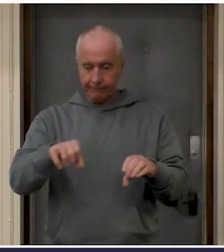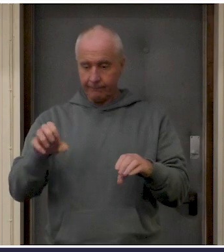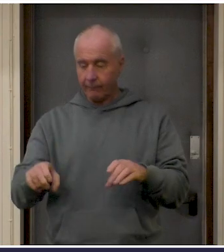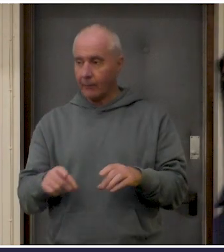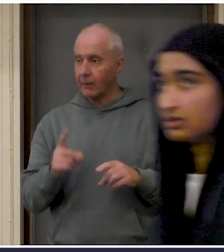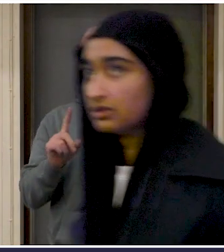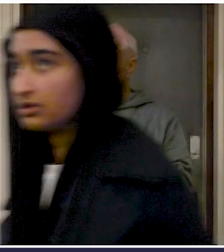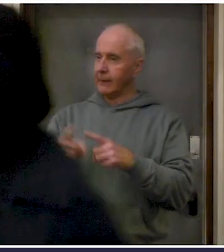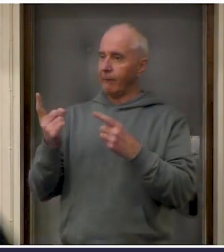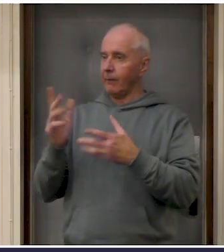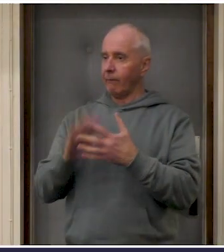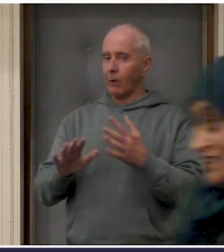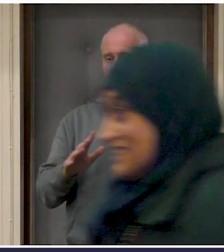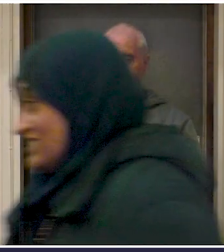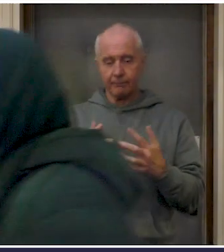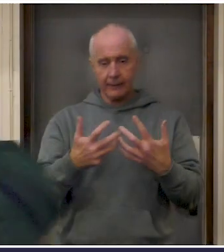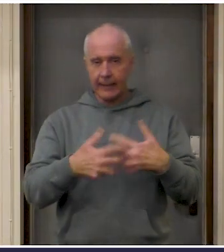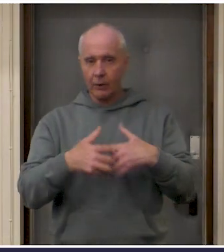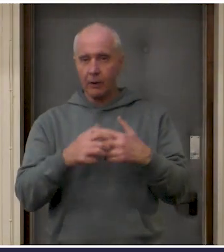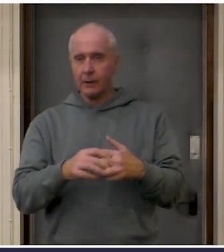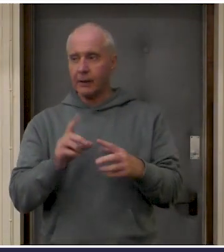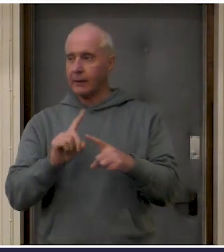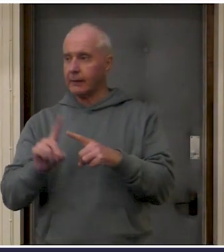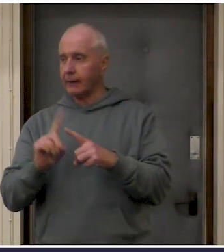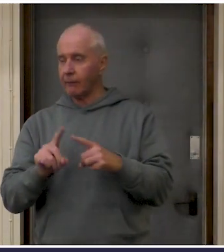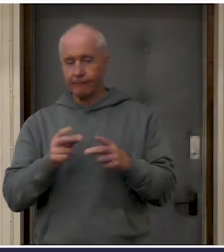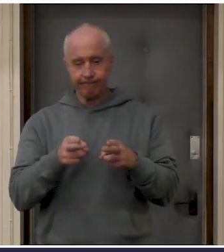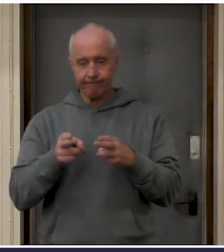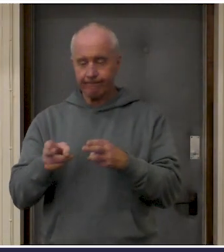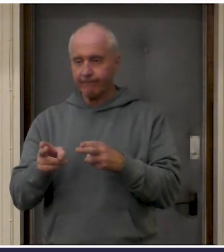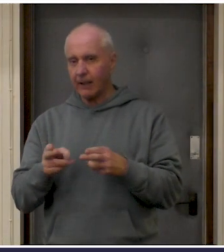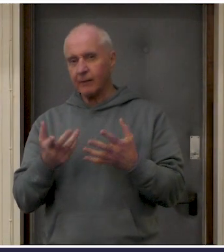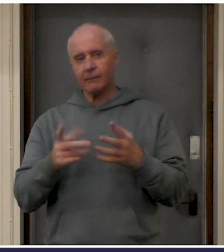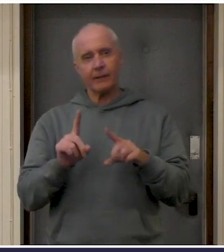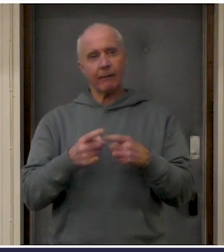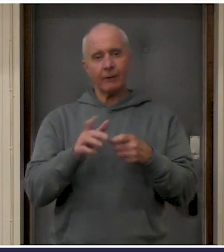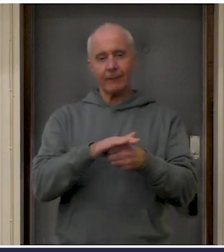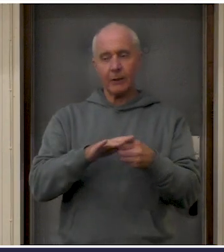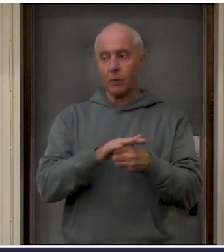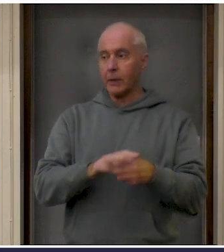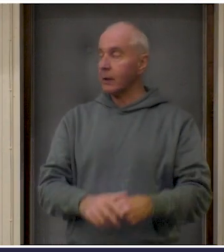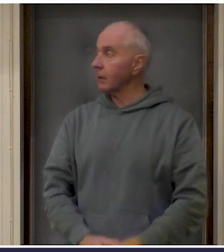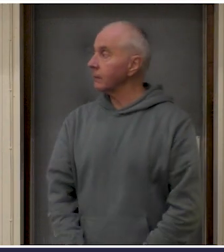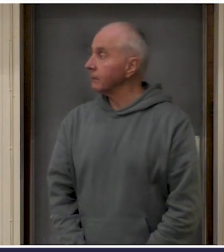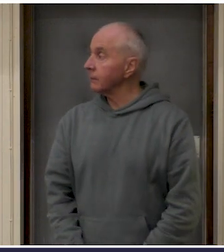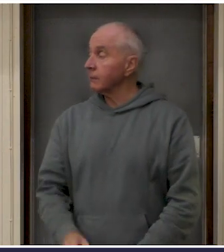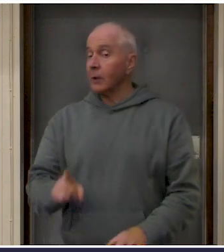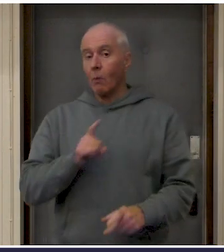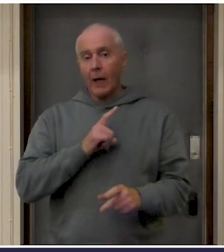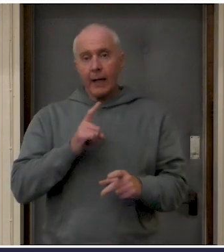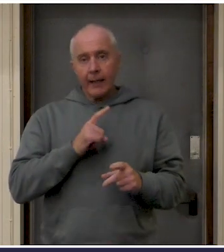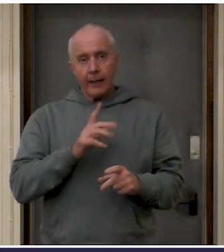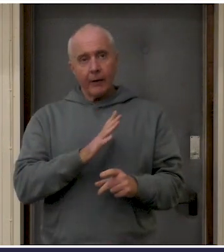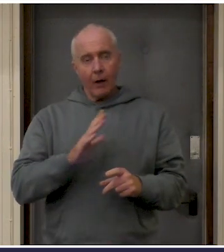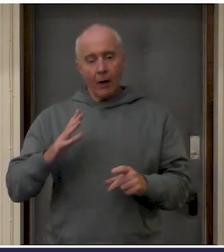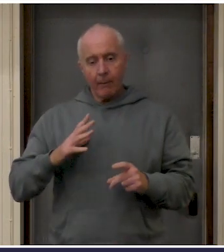a few different technologies, a few different locations and use cases. But the reason, the drivers for them pursuing this,